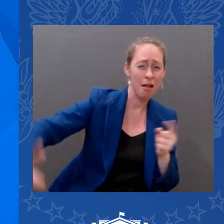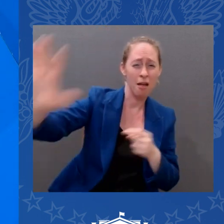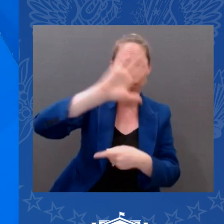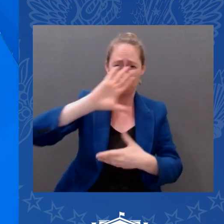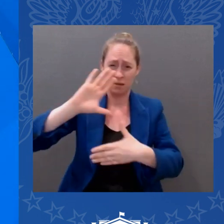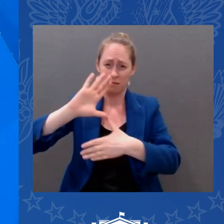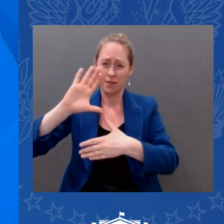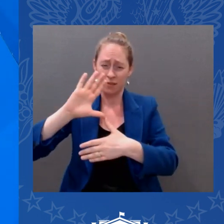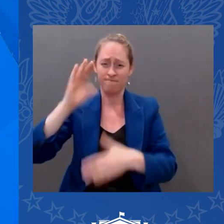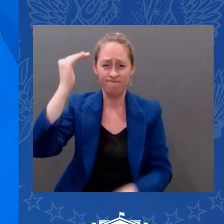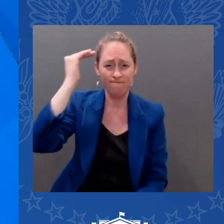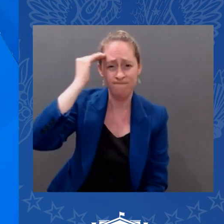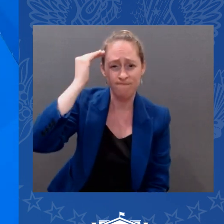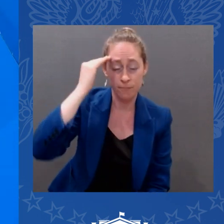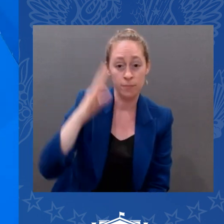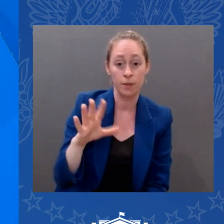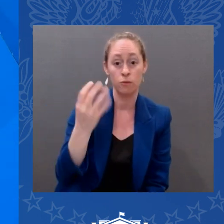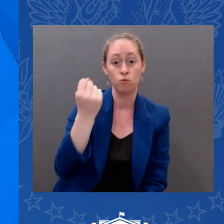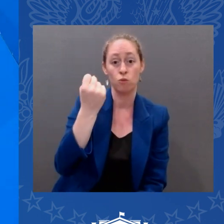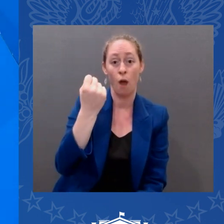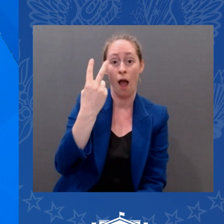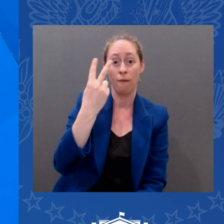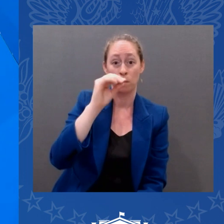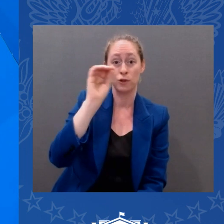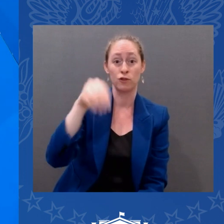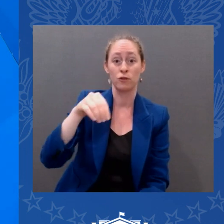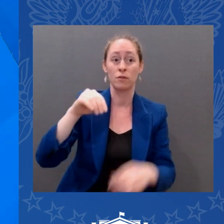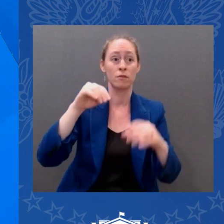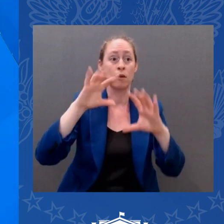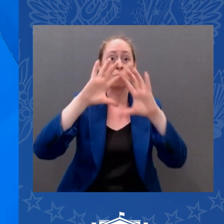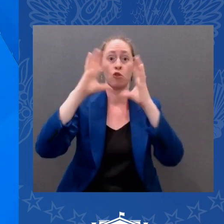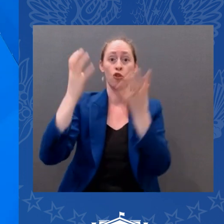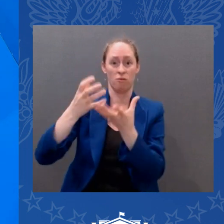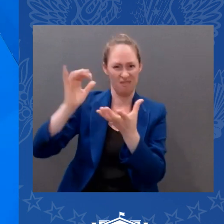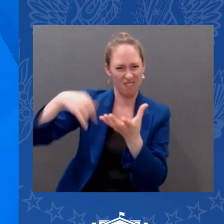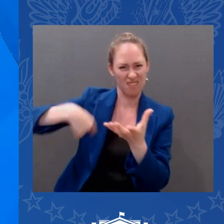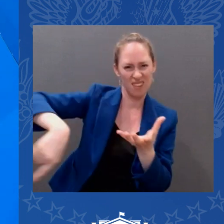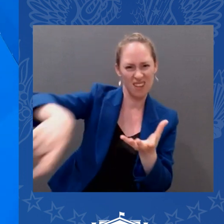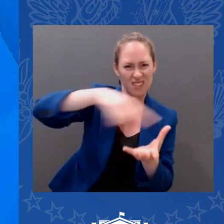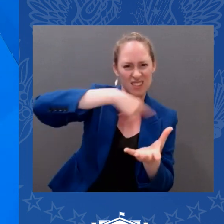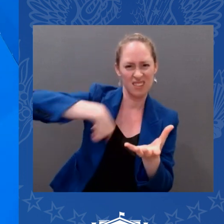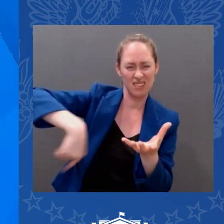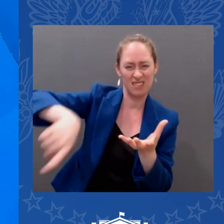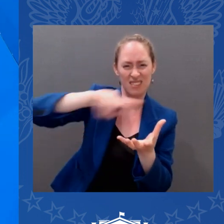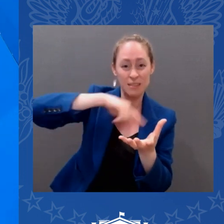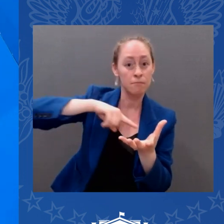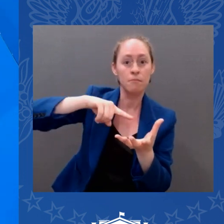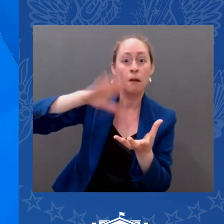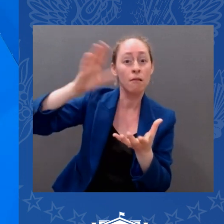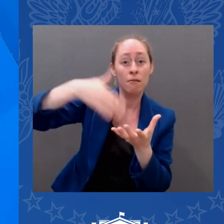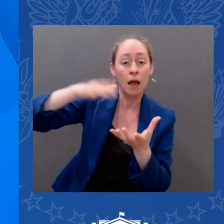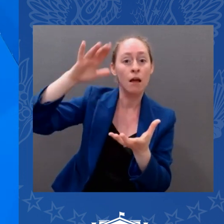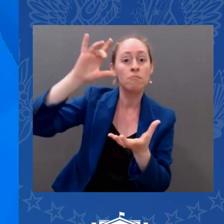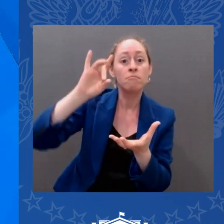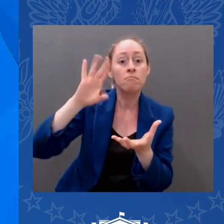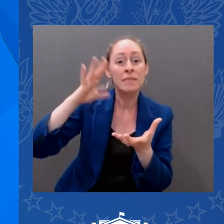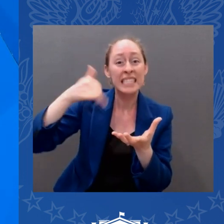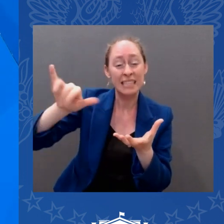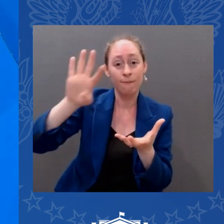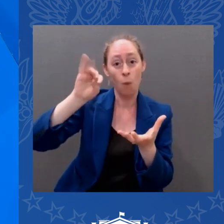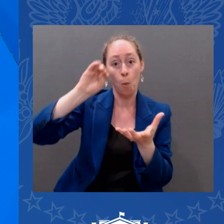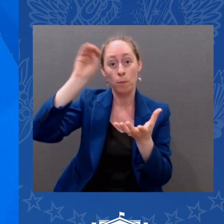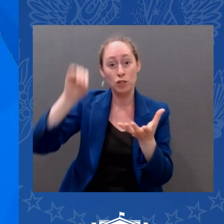global pandemic-related deaths. It's an enormous tragedy that has left too many families